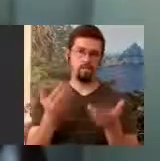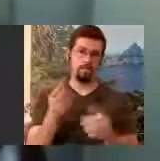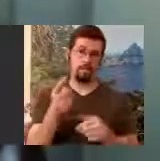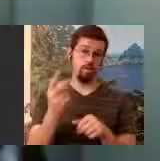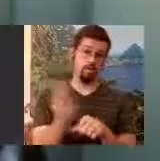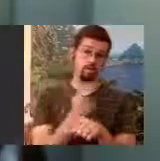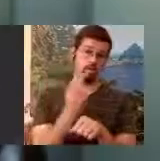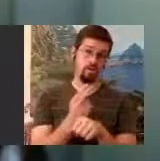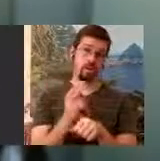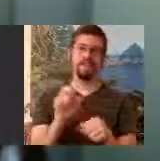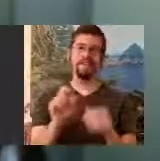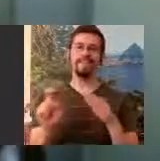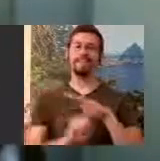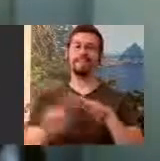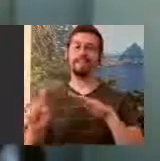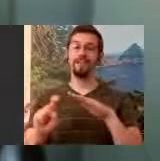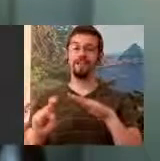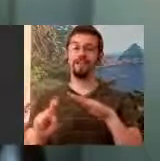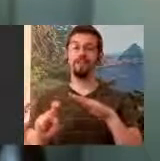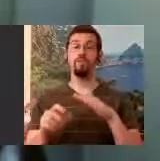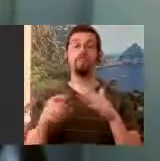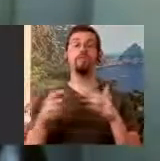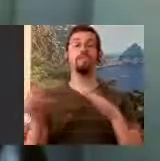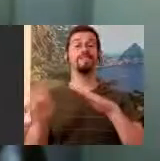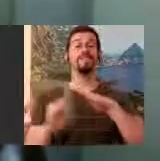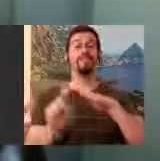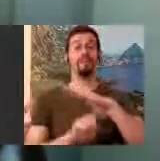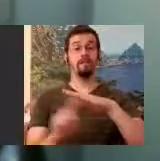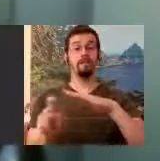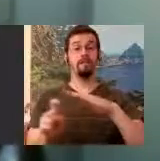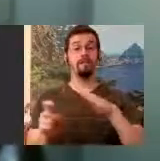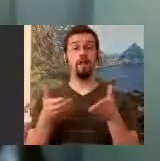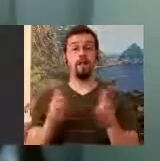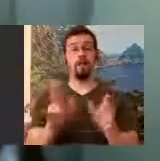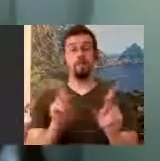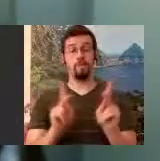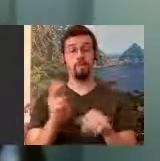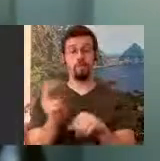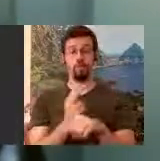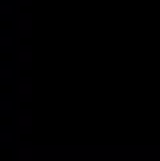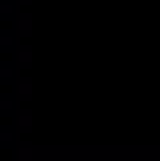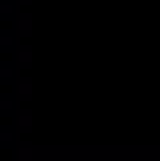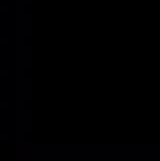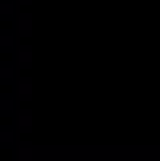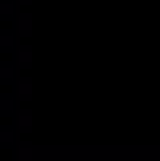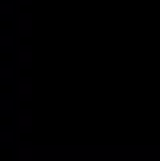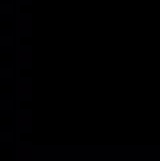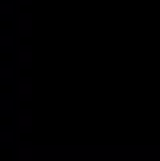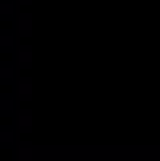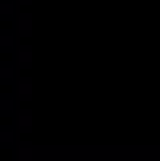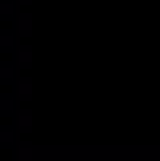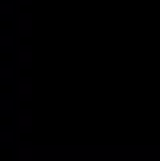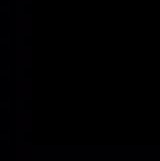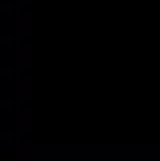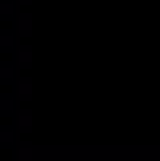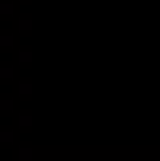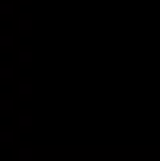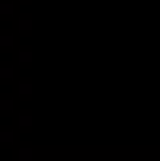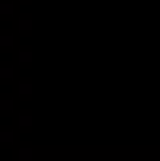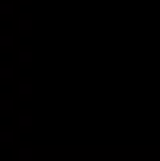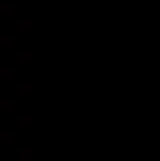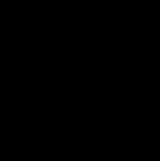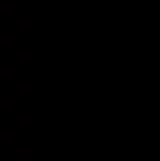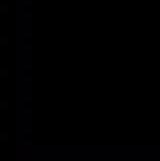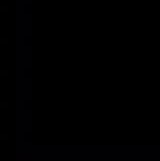your words would be coming into the computer, and the software would try to recognize it, wouldn't it? And yes. In fact, we're looking